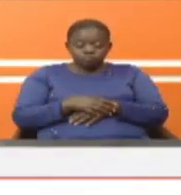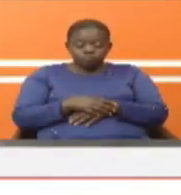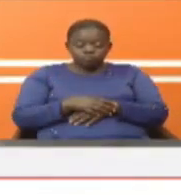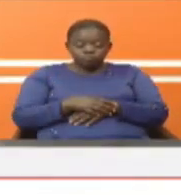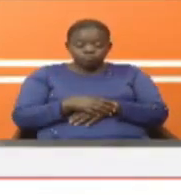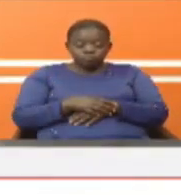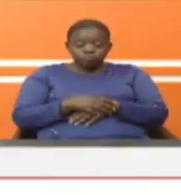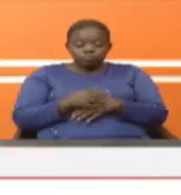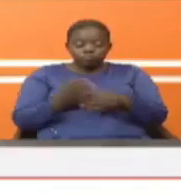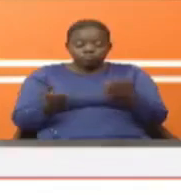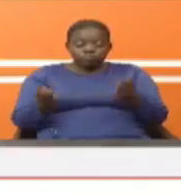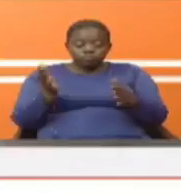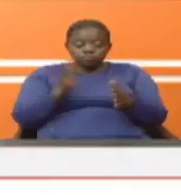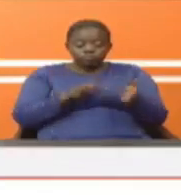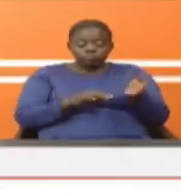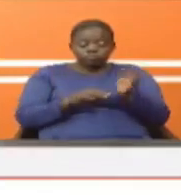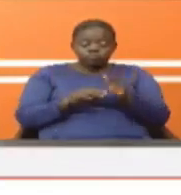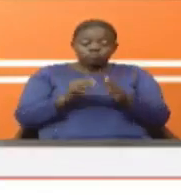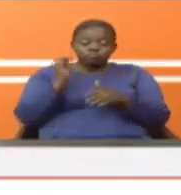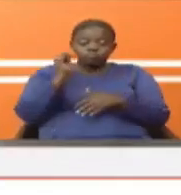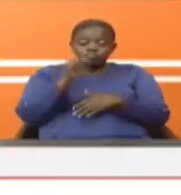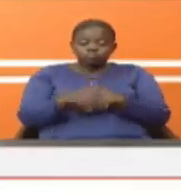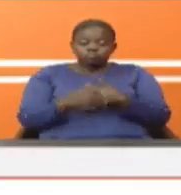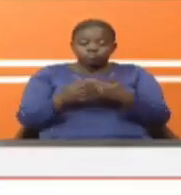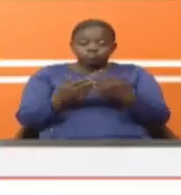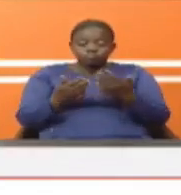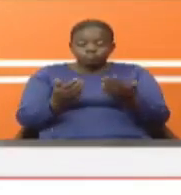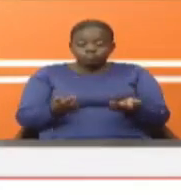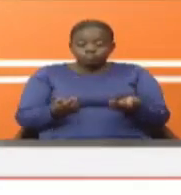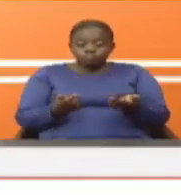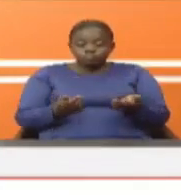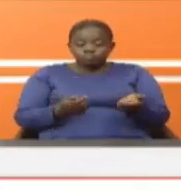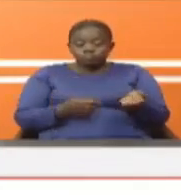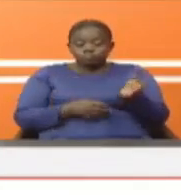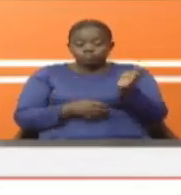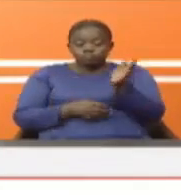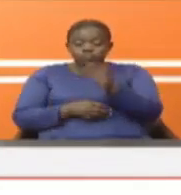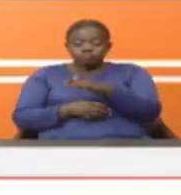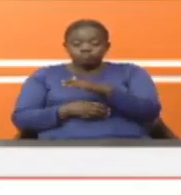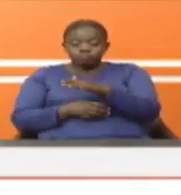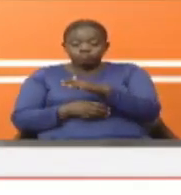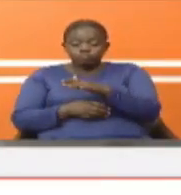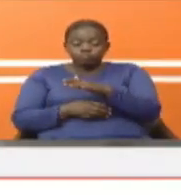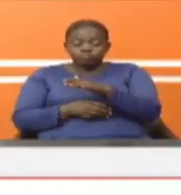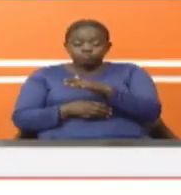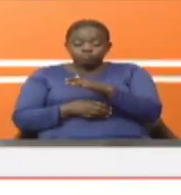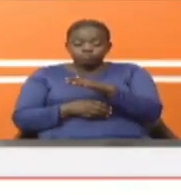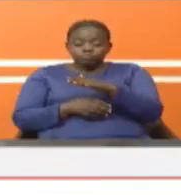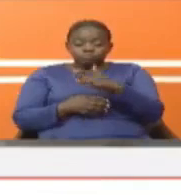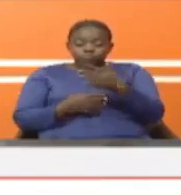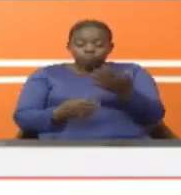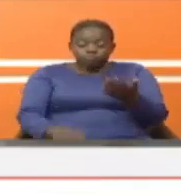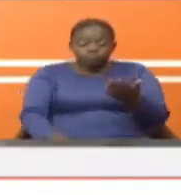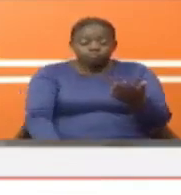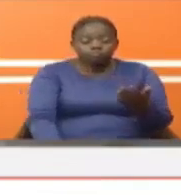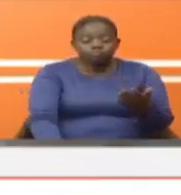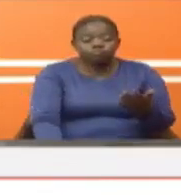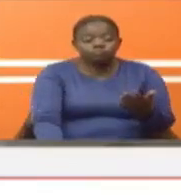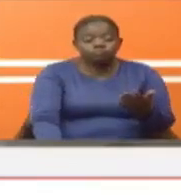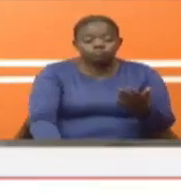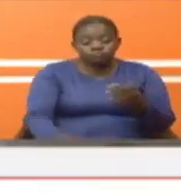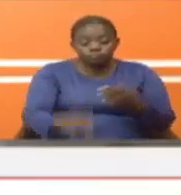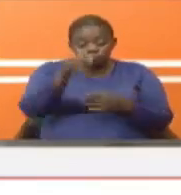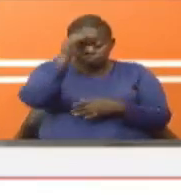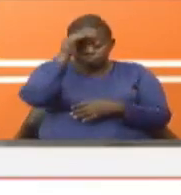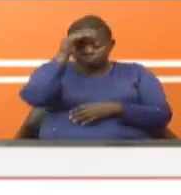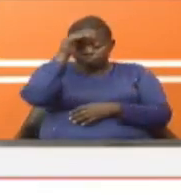They tied. After tying, they went me to the ground. Well, a friend of